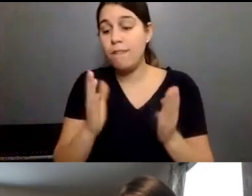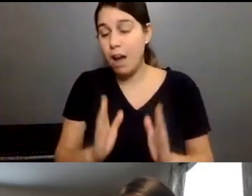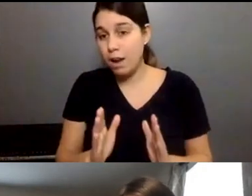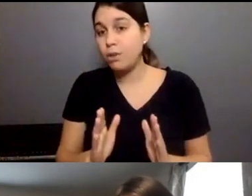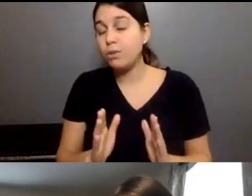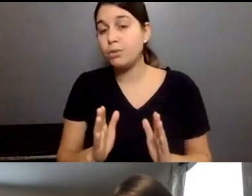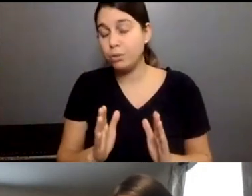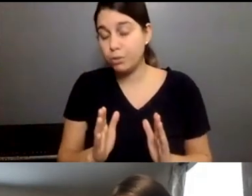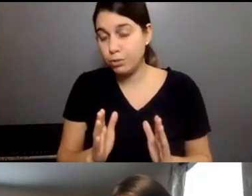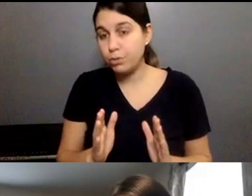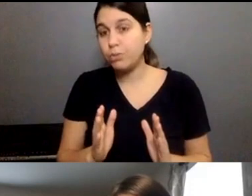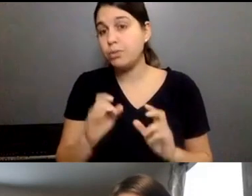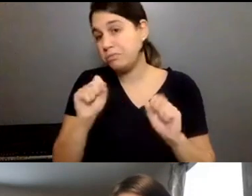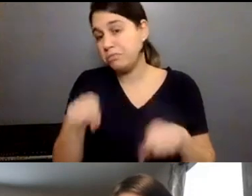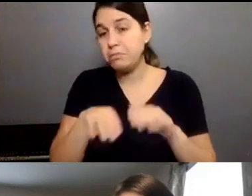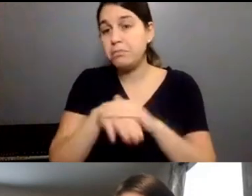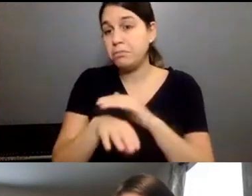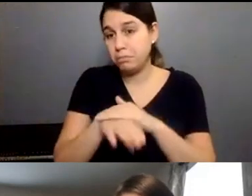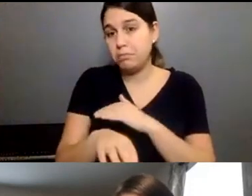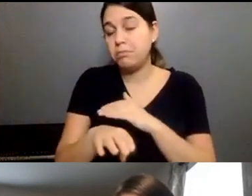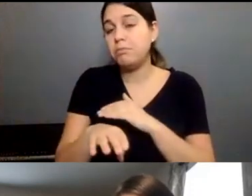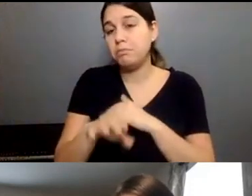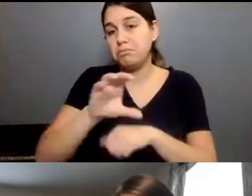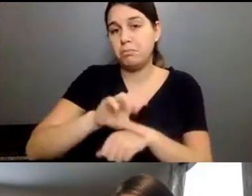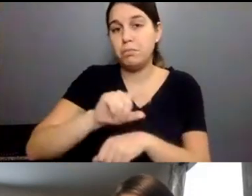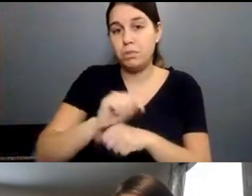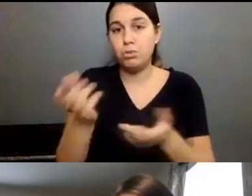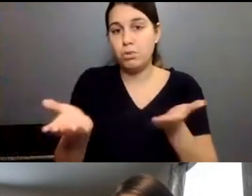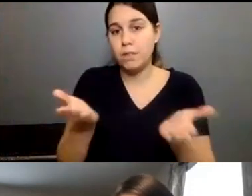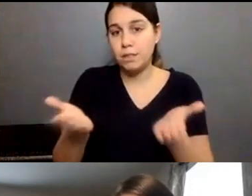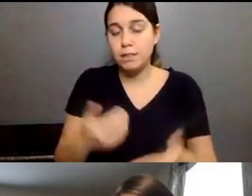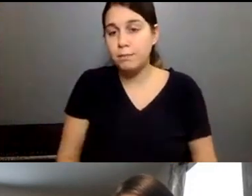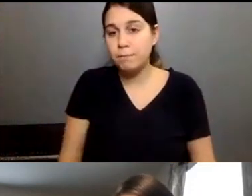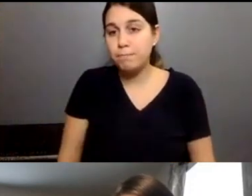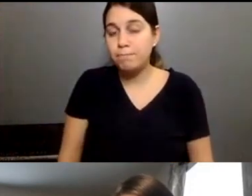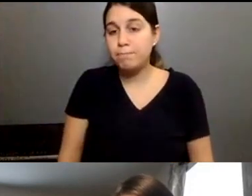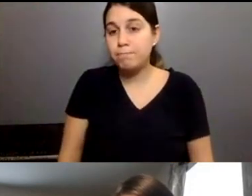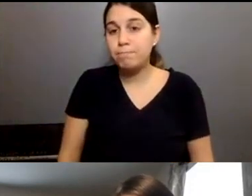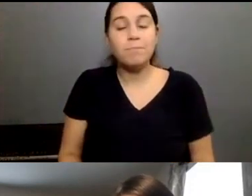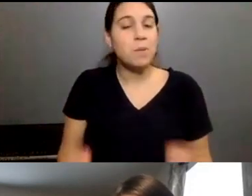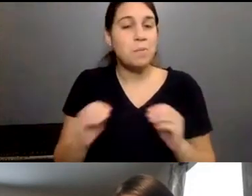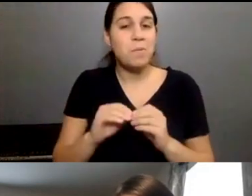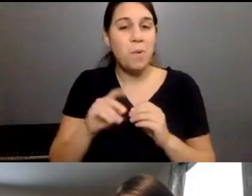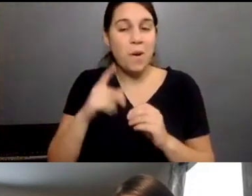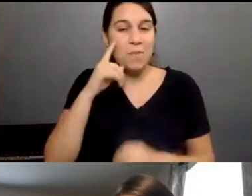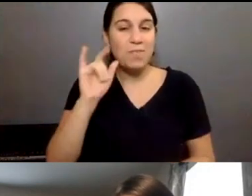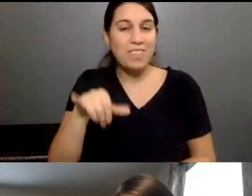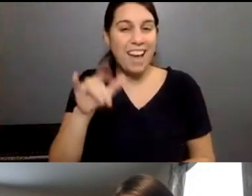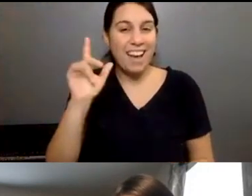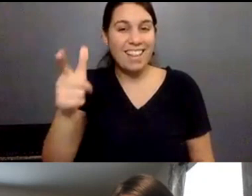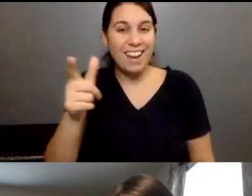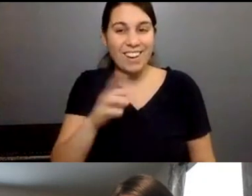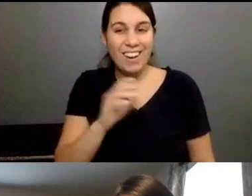can access this consultation service. More to come on that, and we will